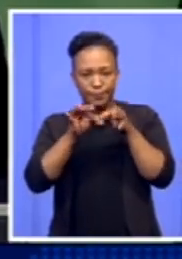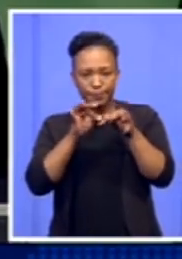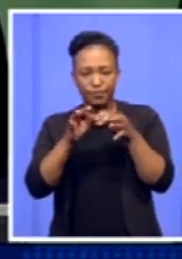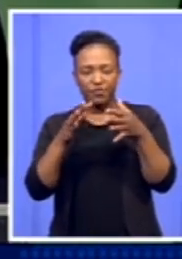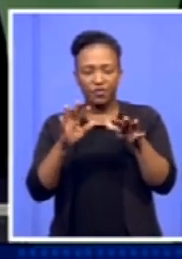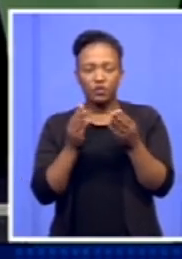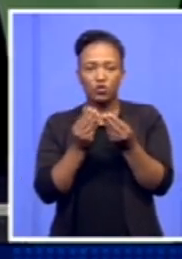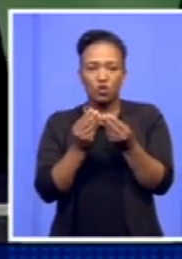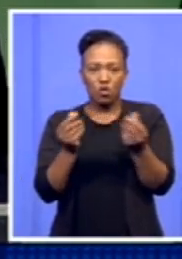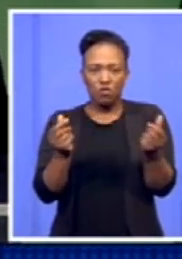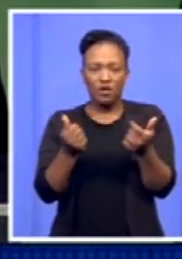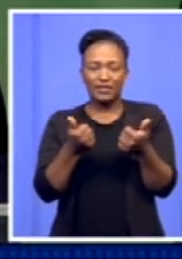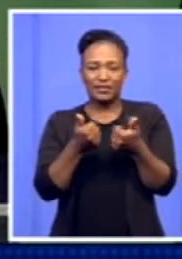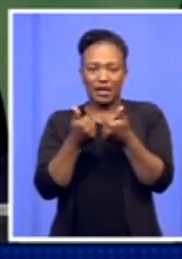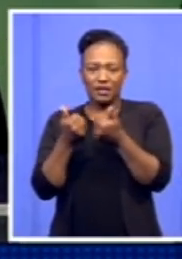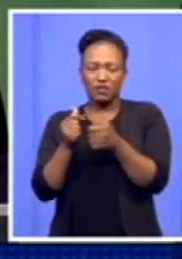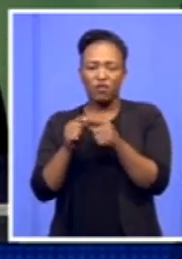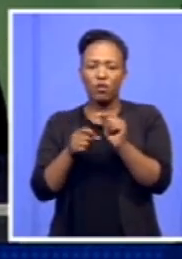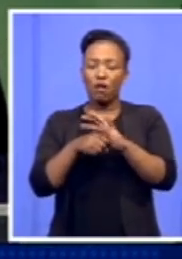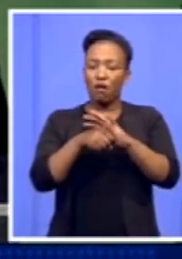the COVID pandemic.